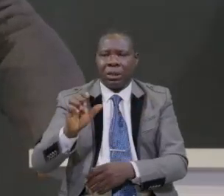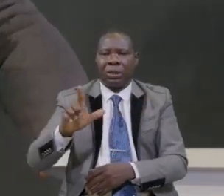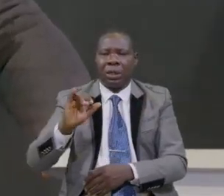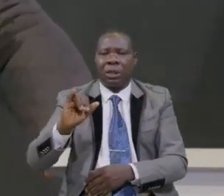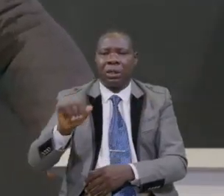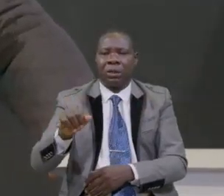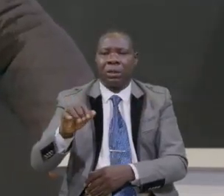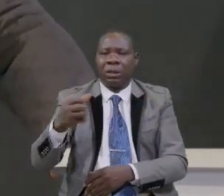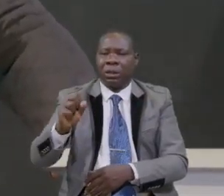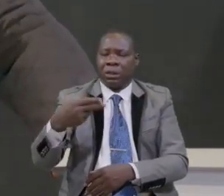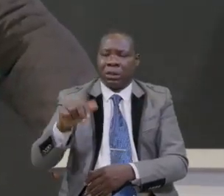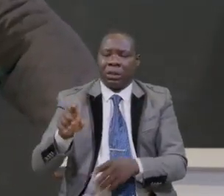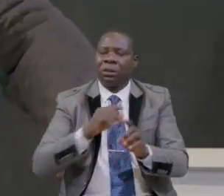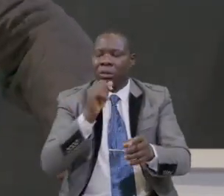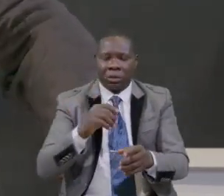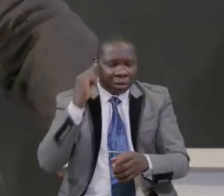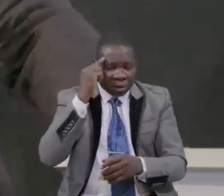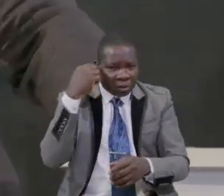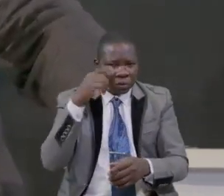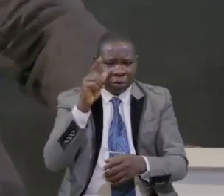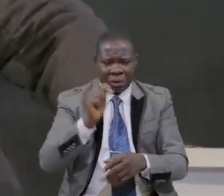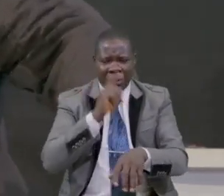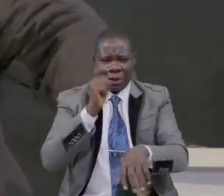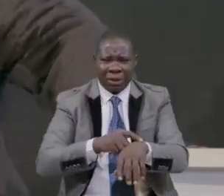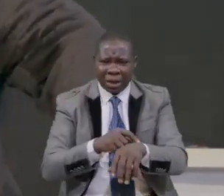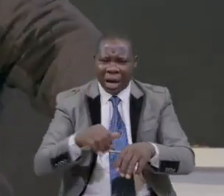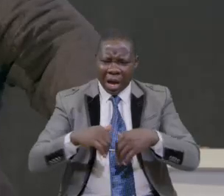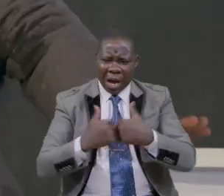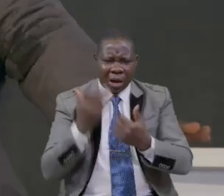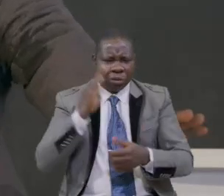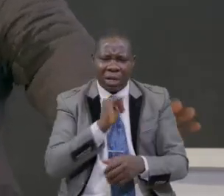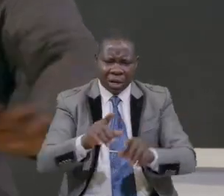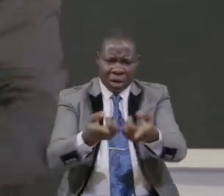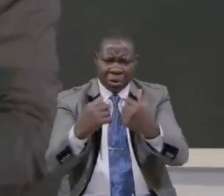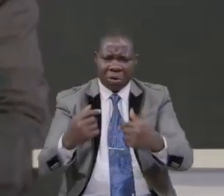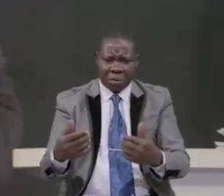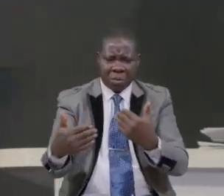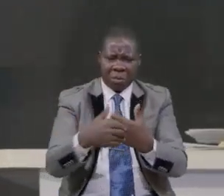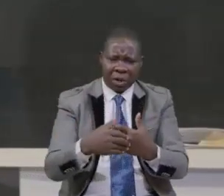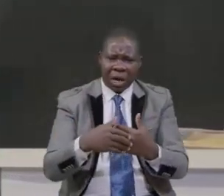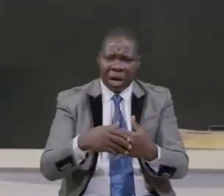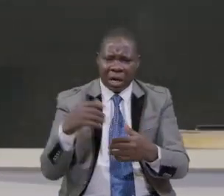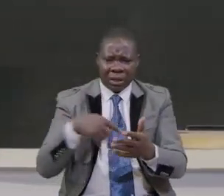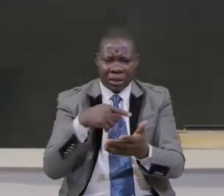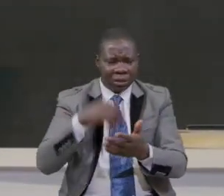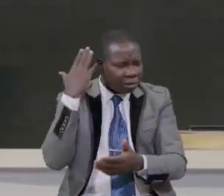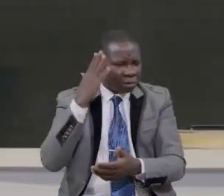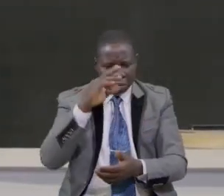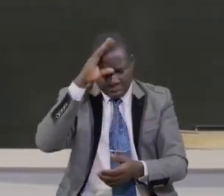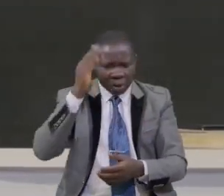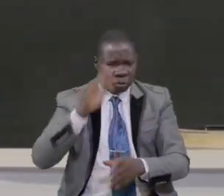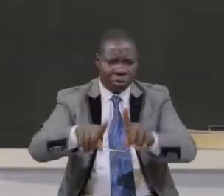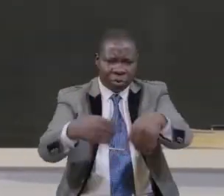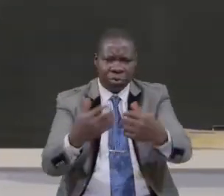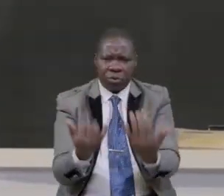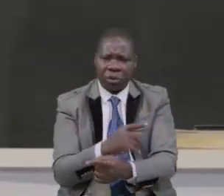man, I know he's living today. And all these other 50 sons of the prophets, they told me he's living